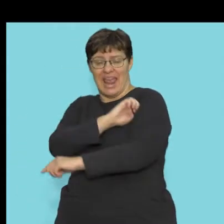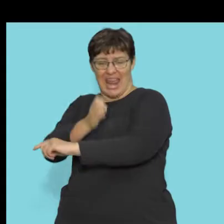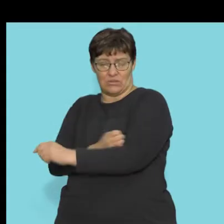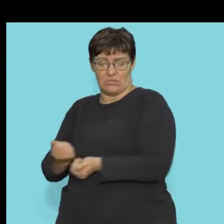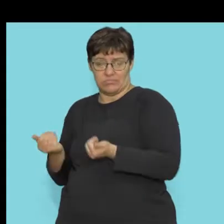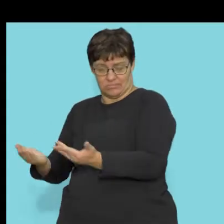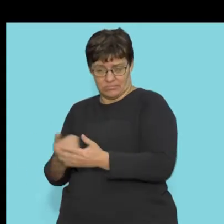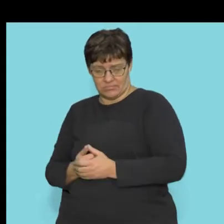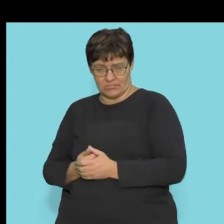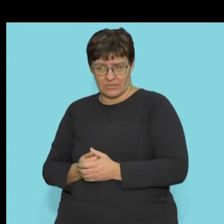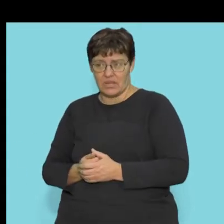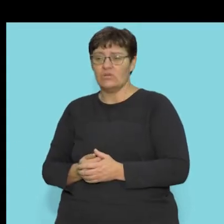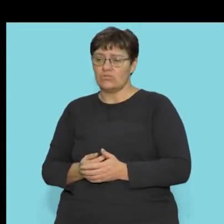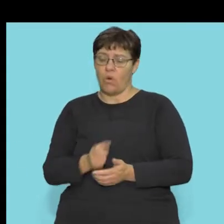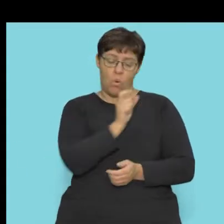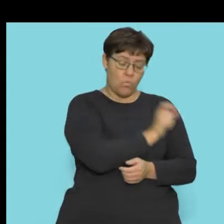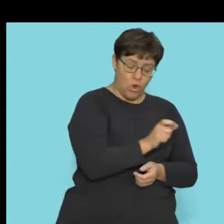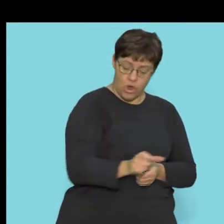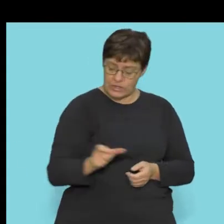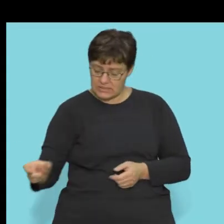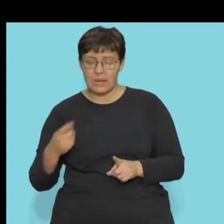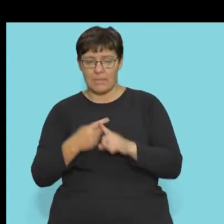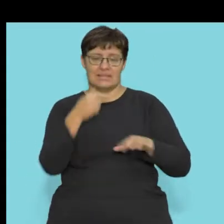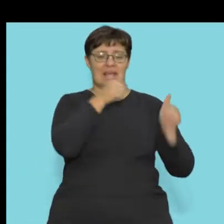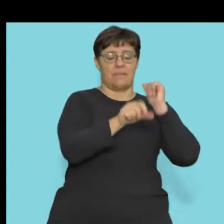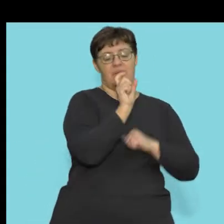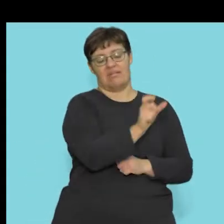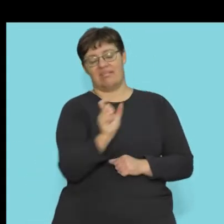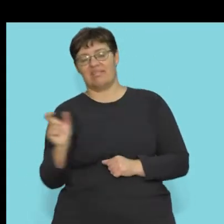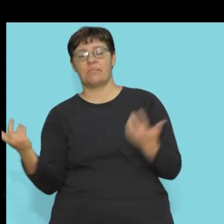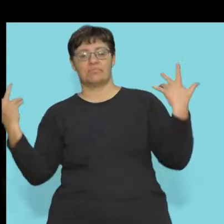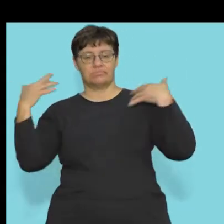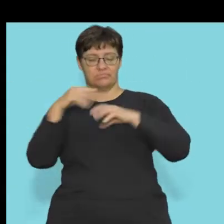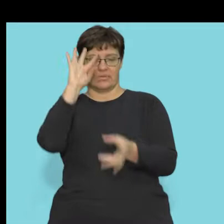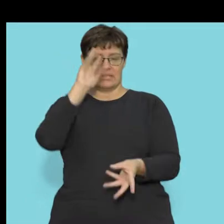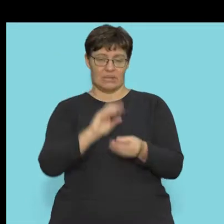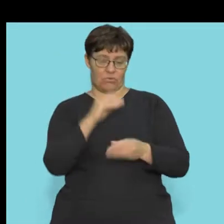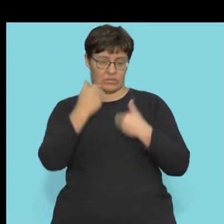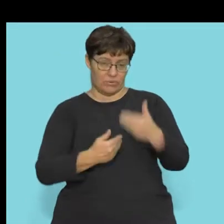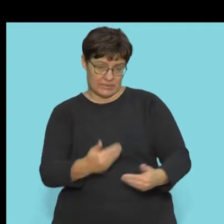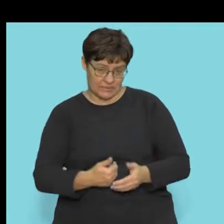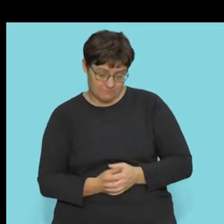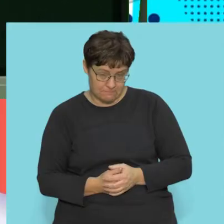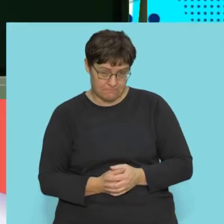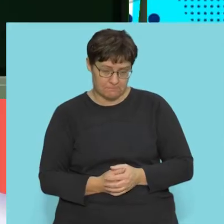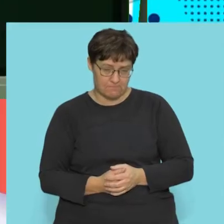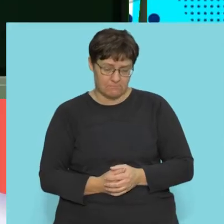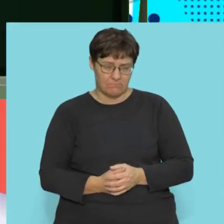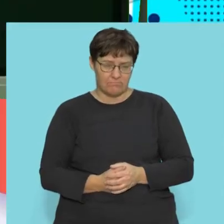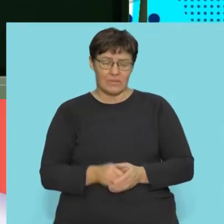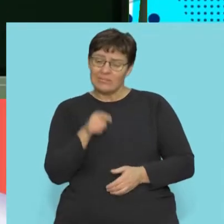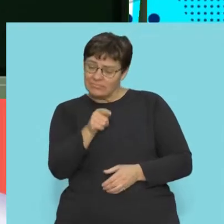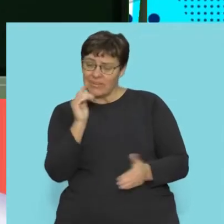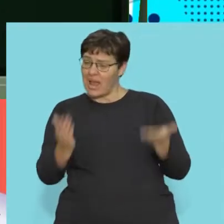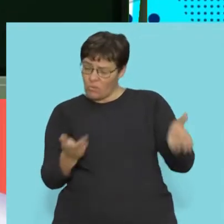is the word equation as well as the chemical equation that summarizes this process. It's